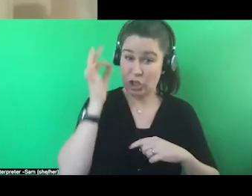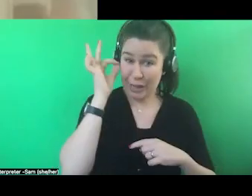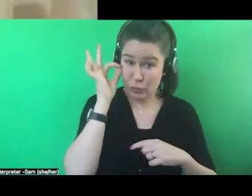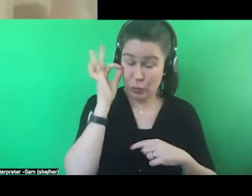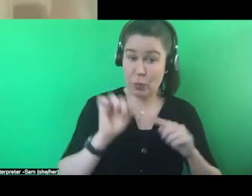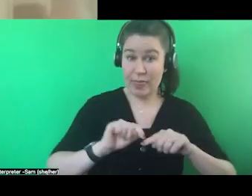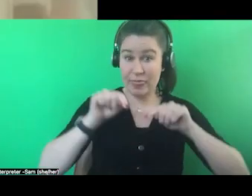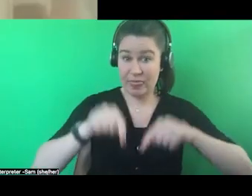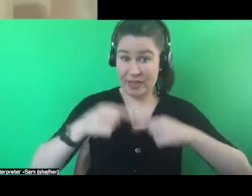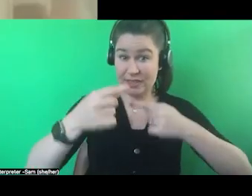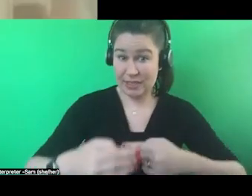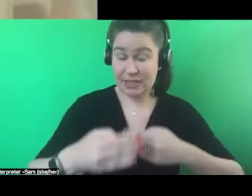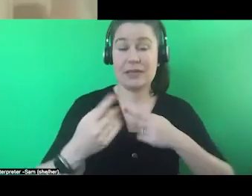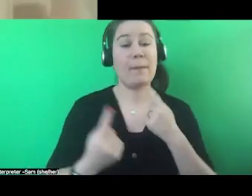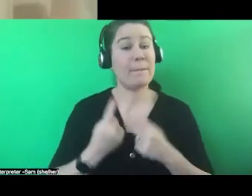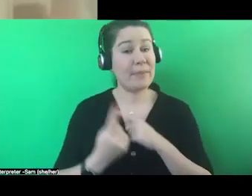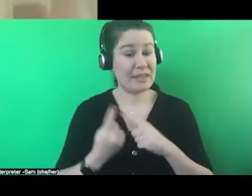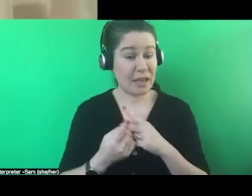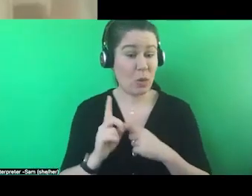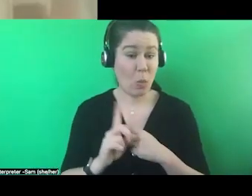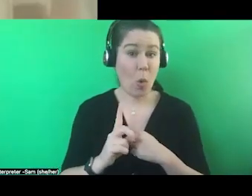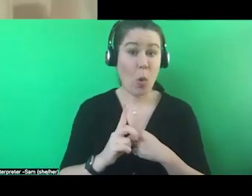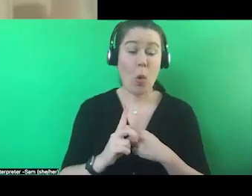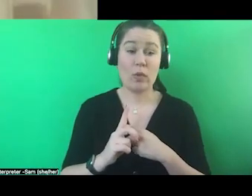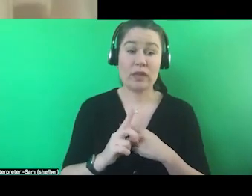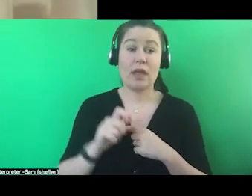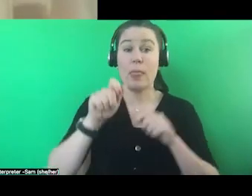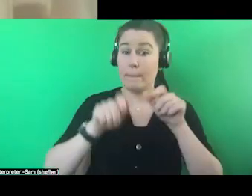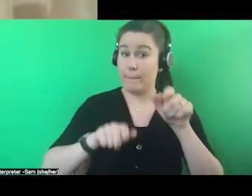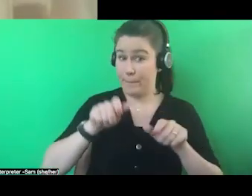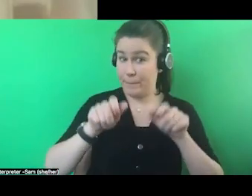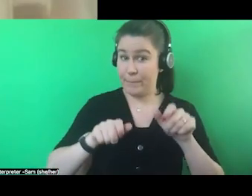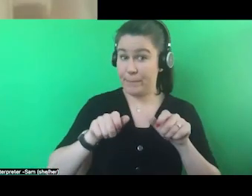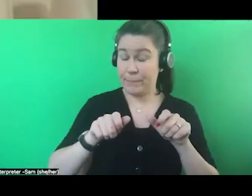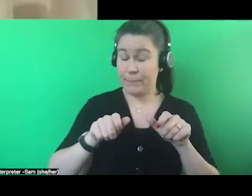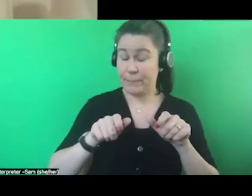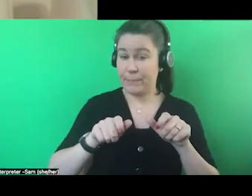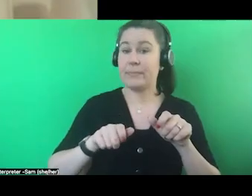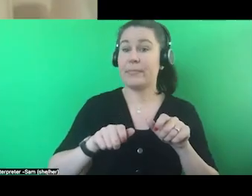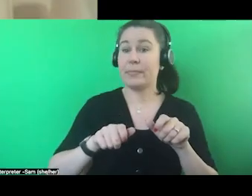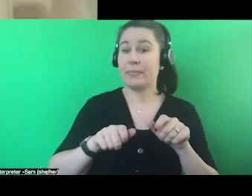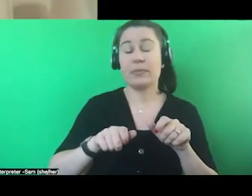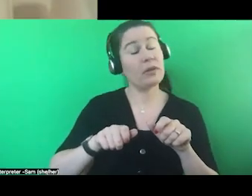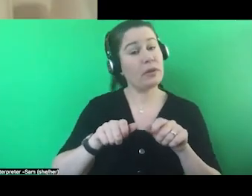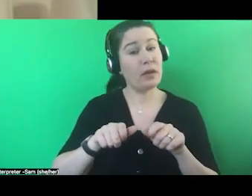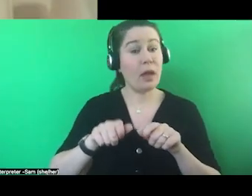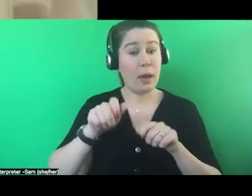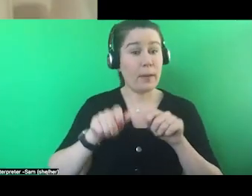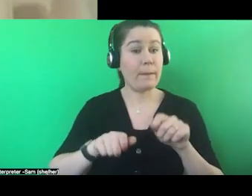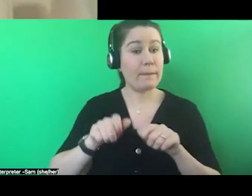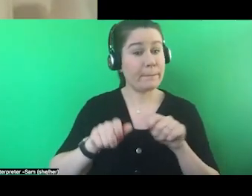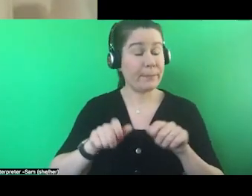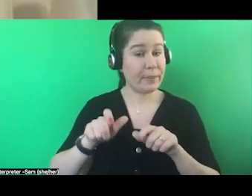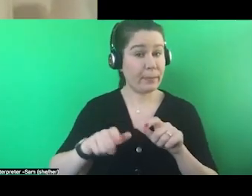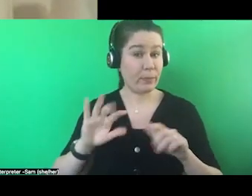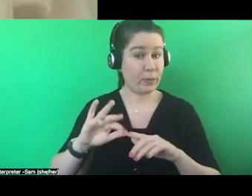edition, 4 in-person residencies and 2 digital residencies were supported.